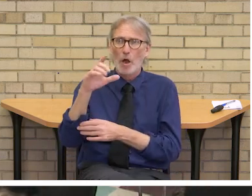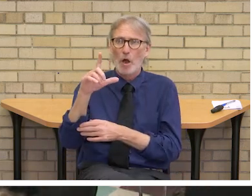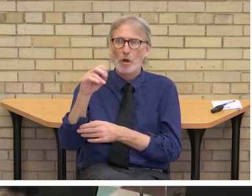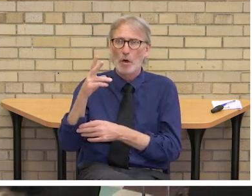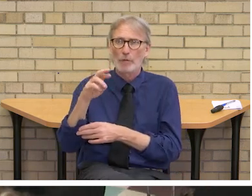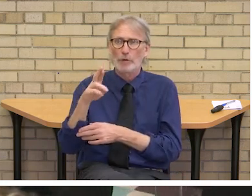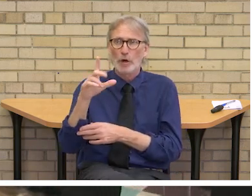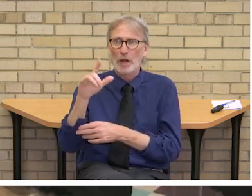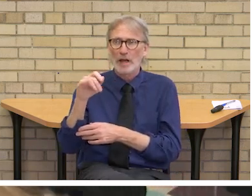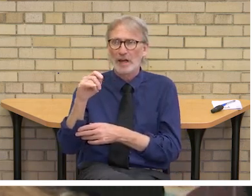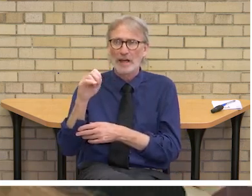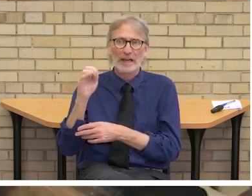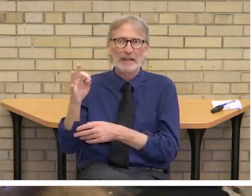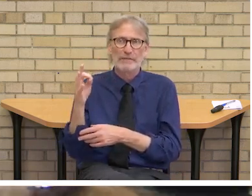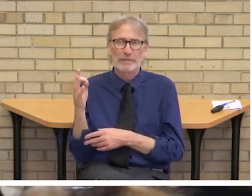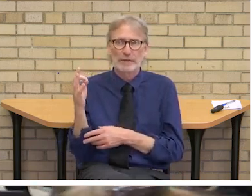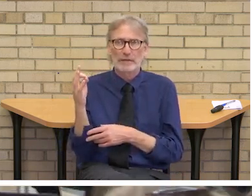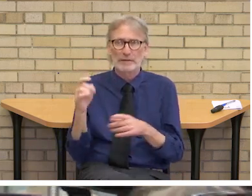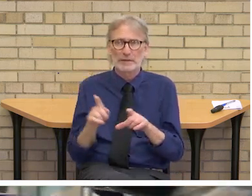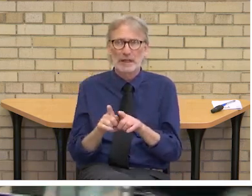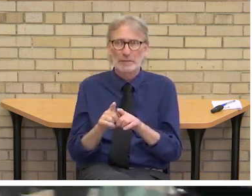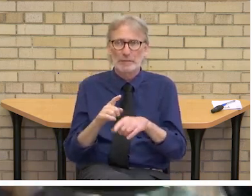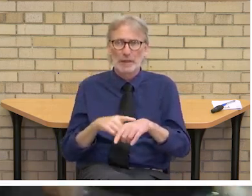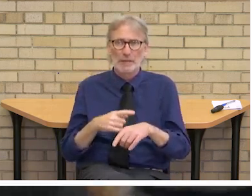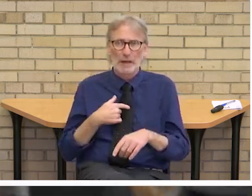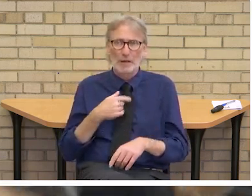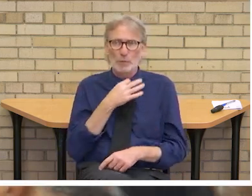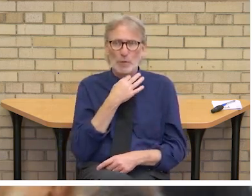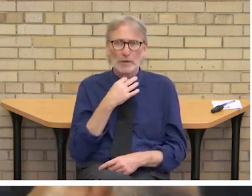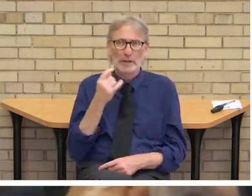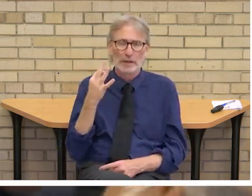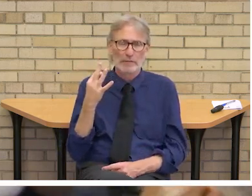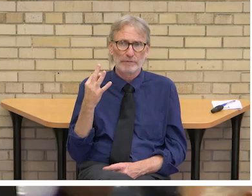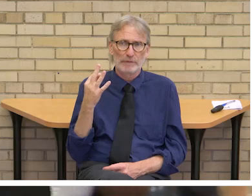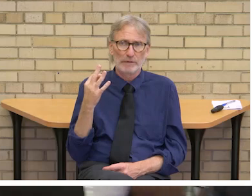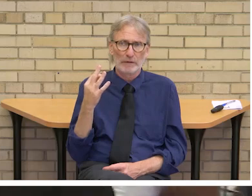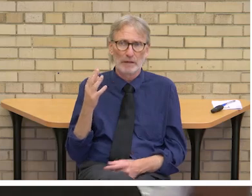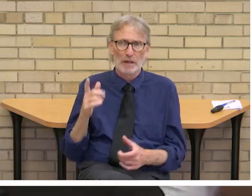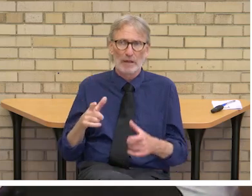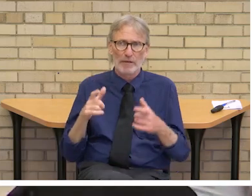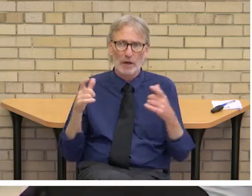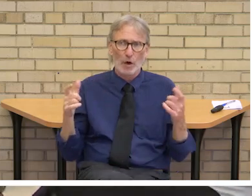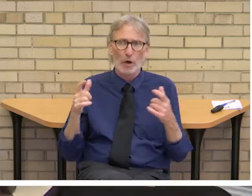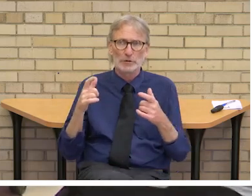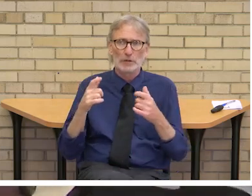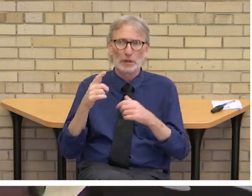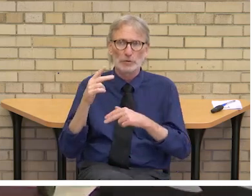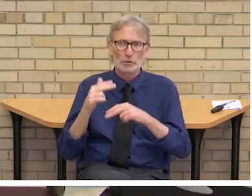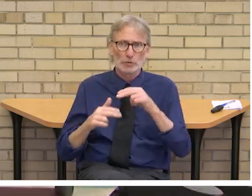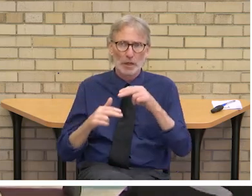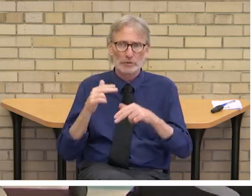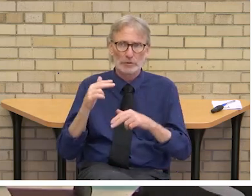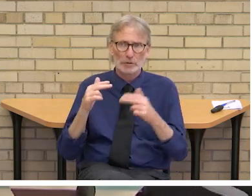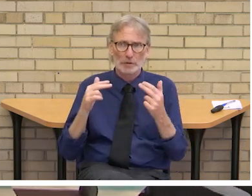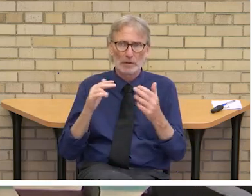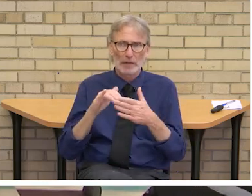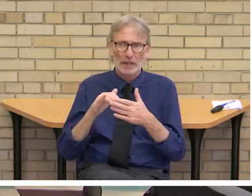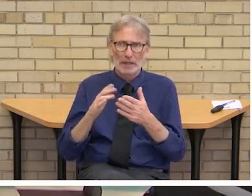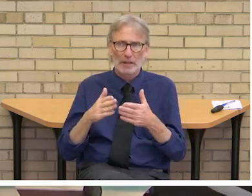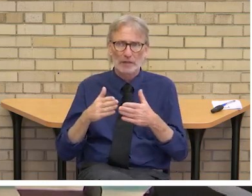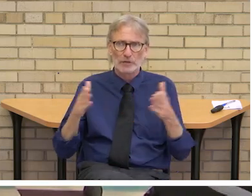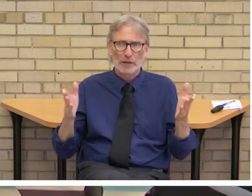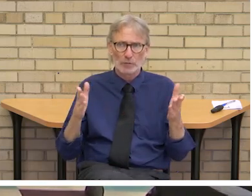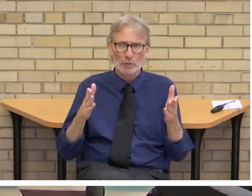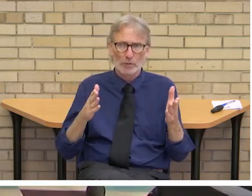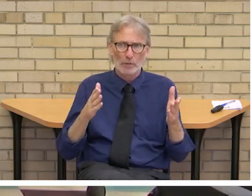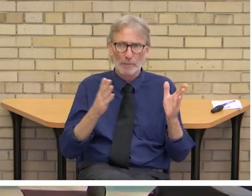sense. I just am wondering whether the sort of large structure, you know, the general pattern